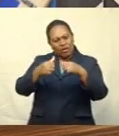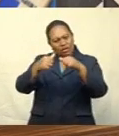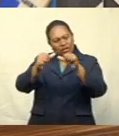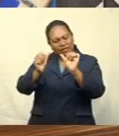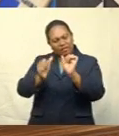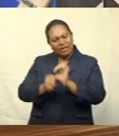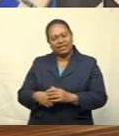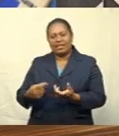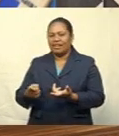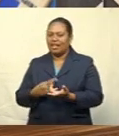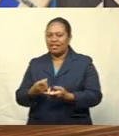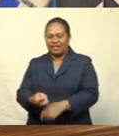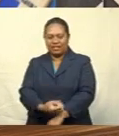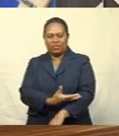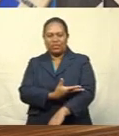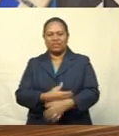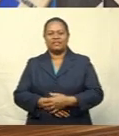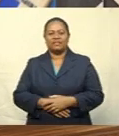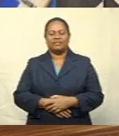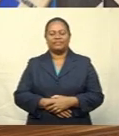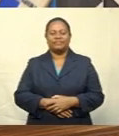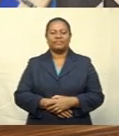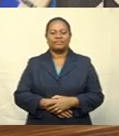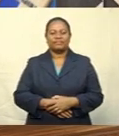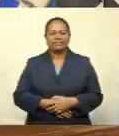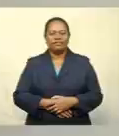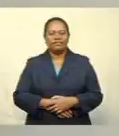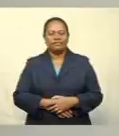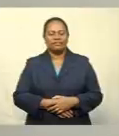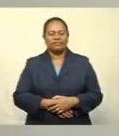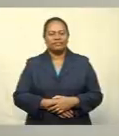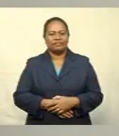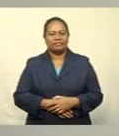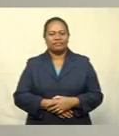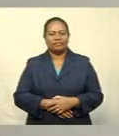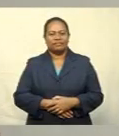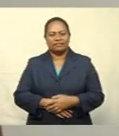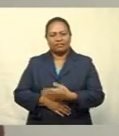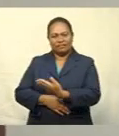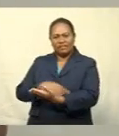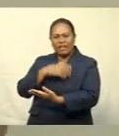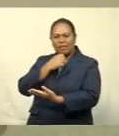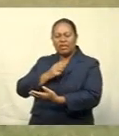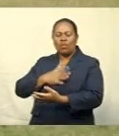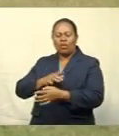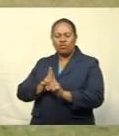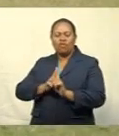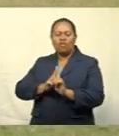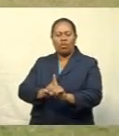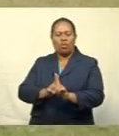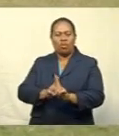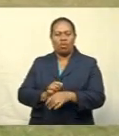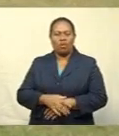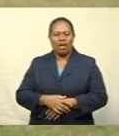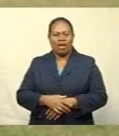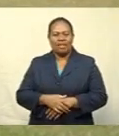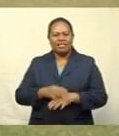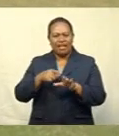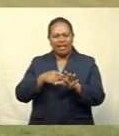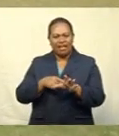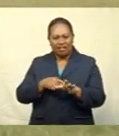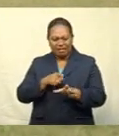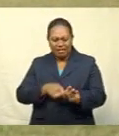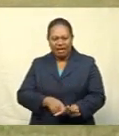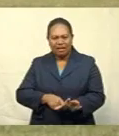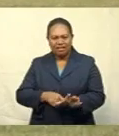other inspiration. Venina Rakautonga files this report. This man wants to follow in the footsteps of his younger sibling who was also